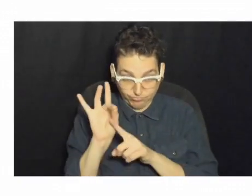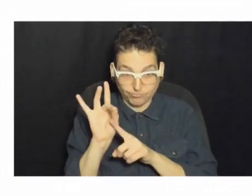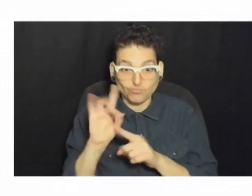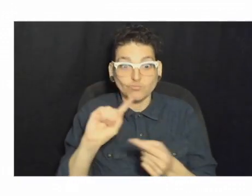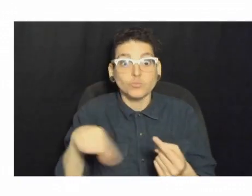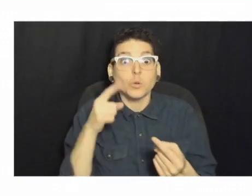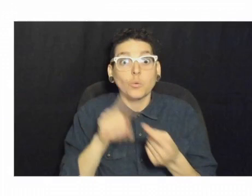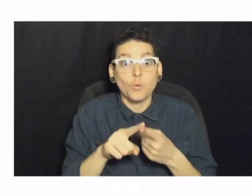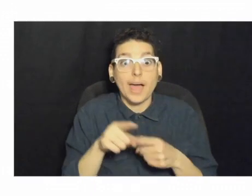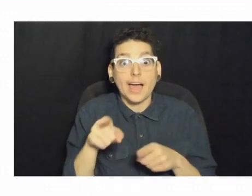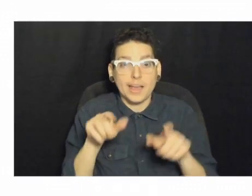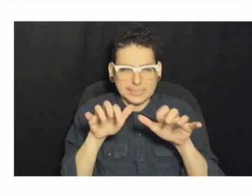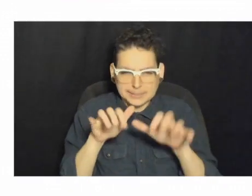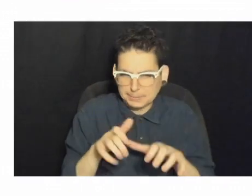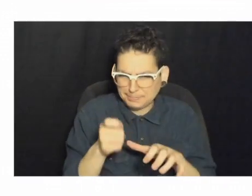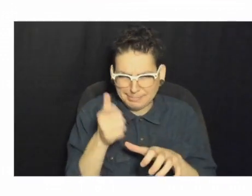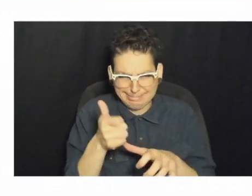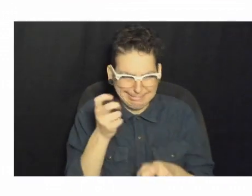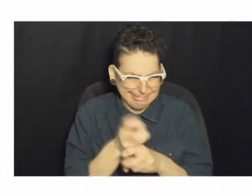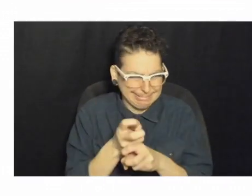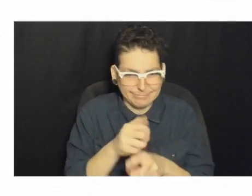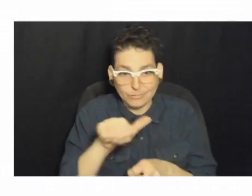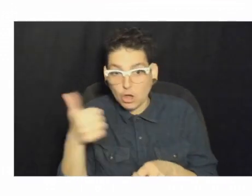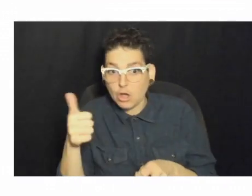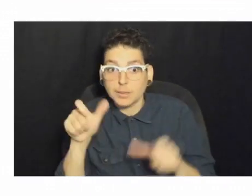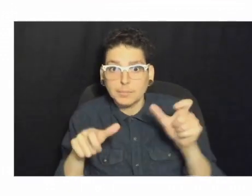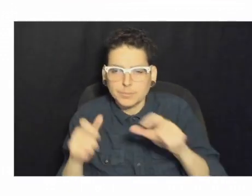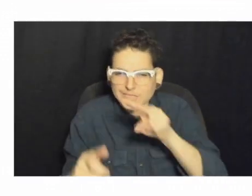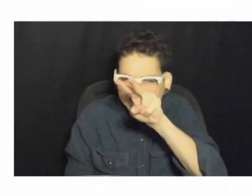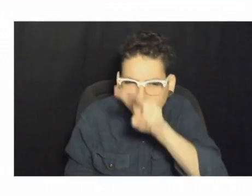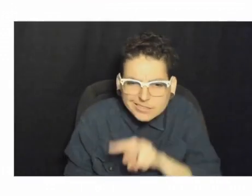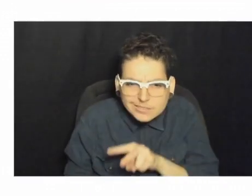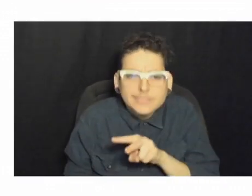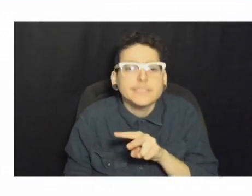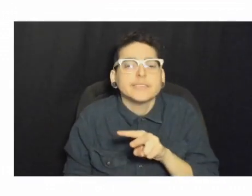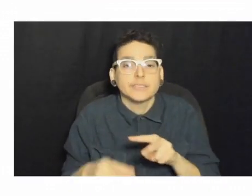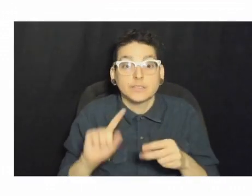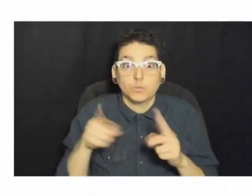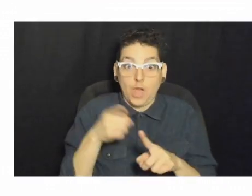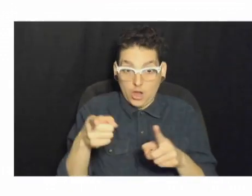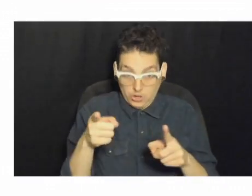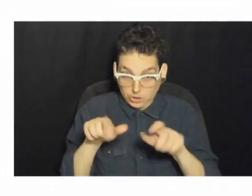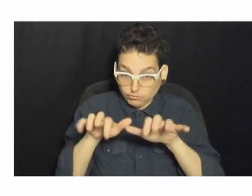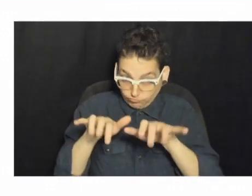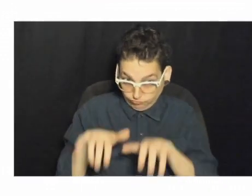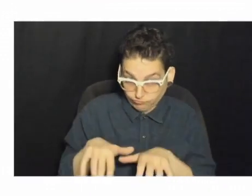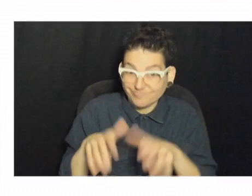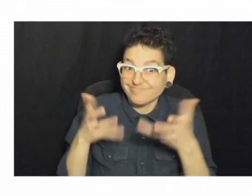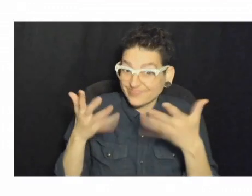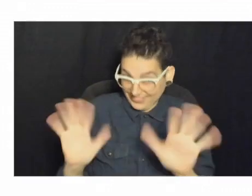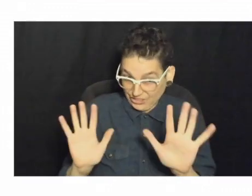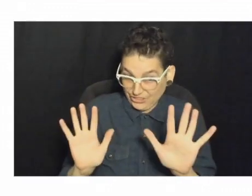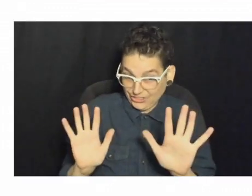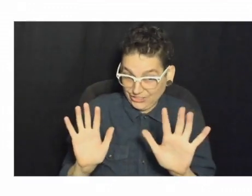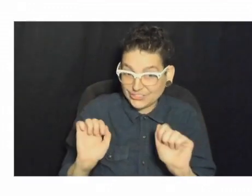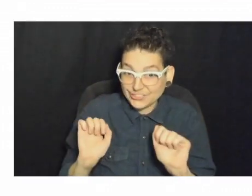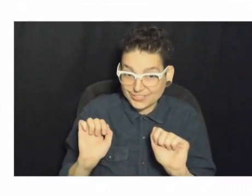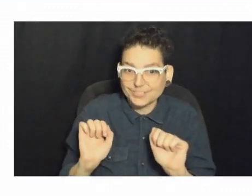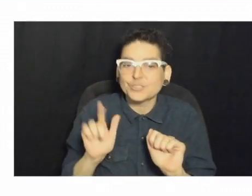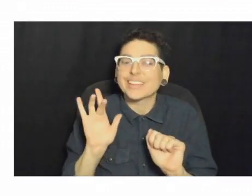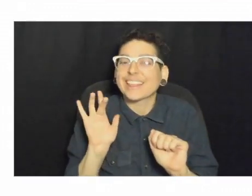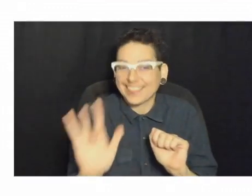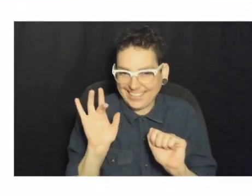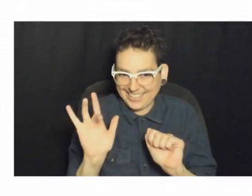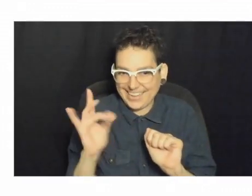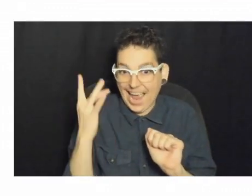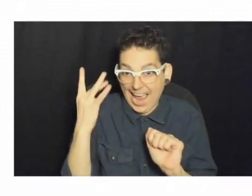you're finished typing and you click outside of it, it will be clear and more readily readable for other